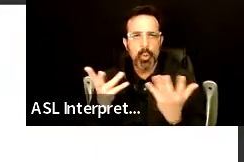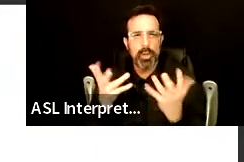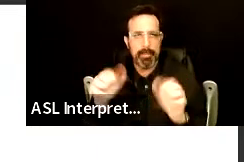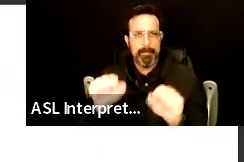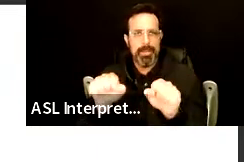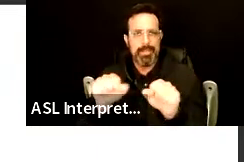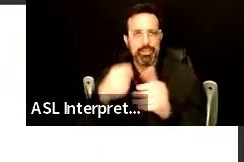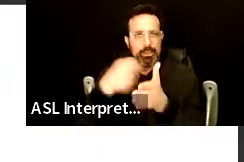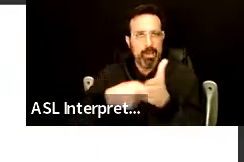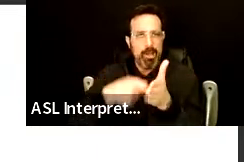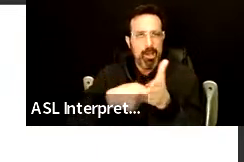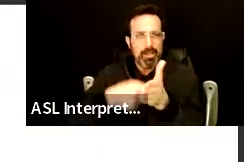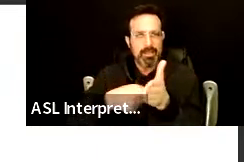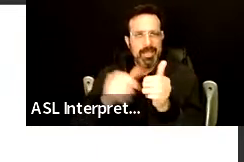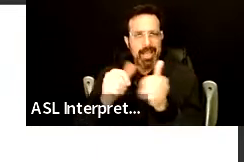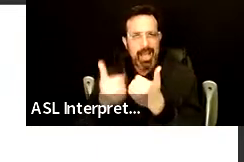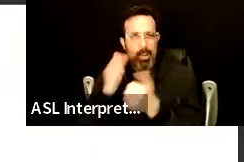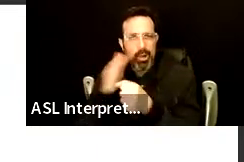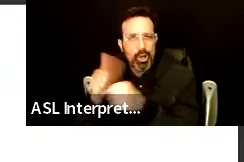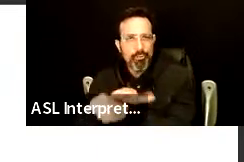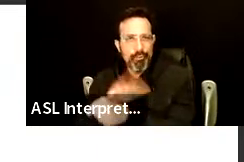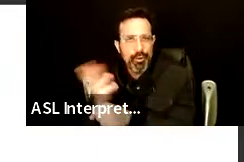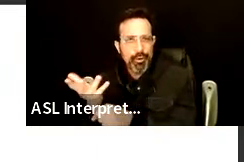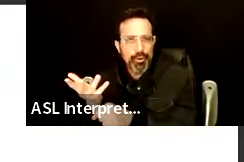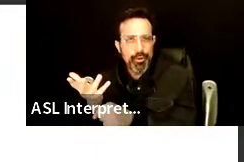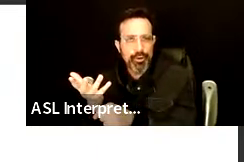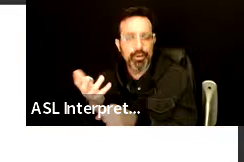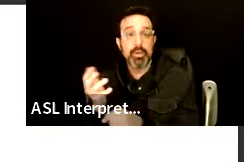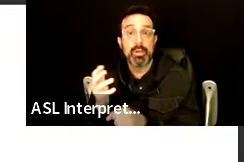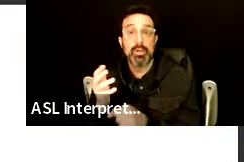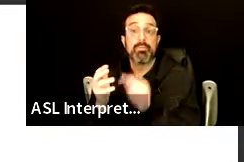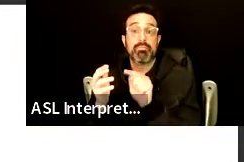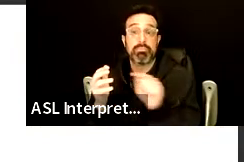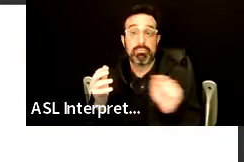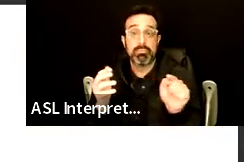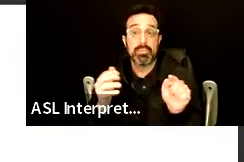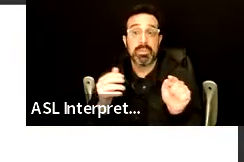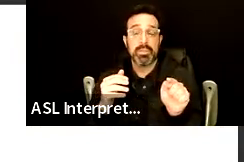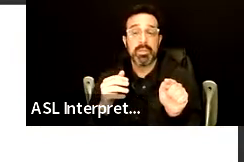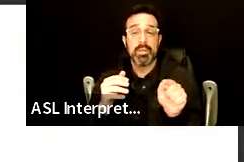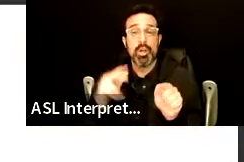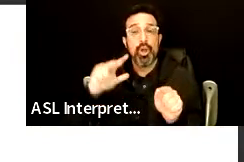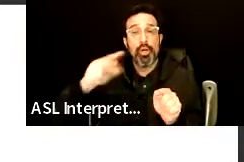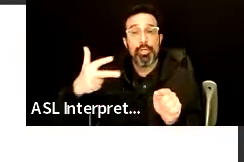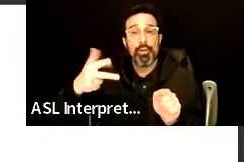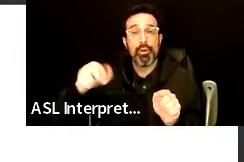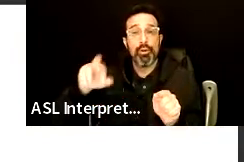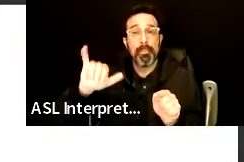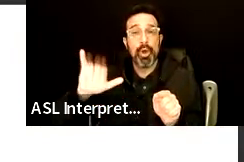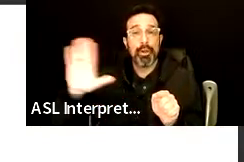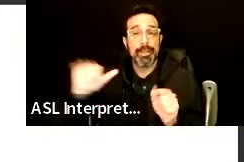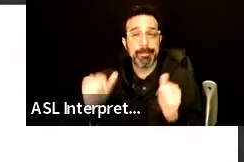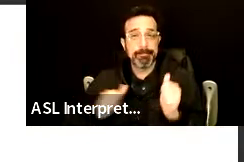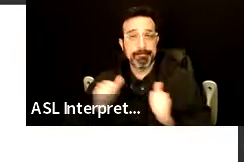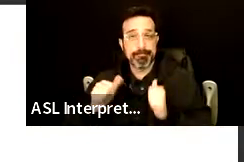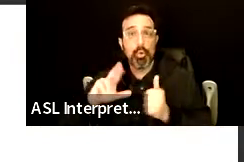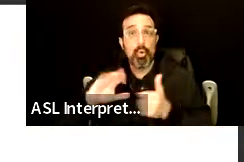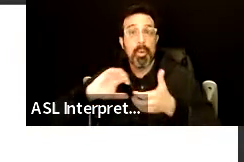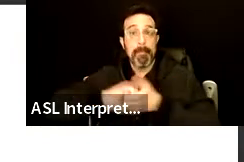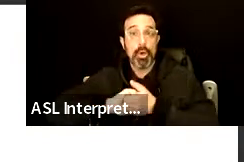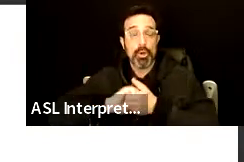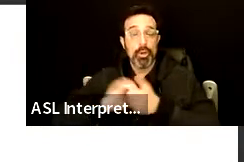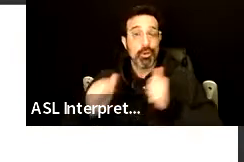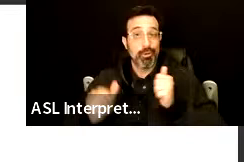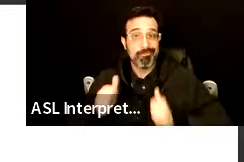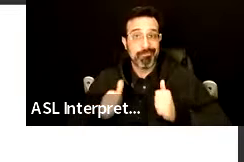potential costs and how would that be covered? And then for those that would be like third-party initiatives or partner initiatives, then